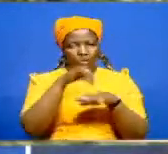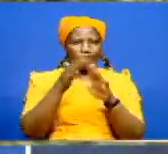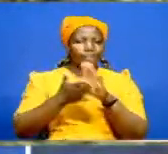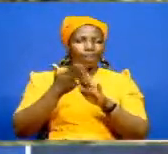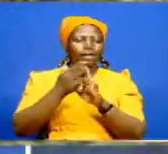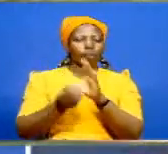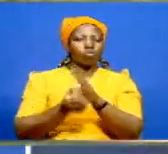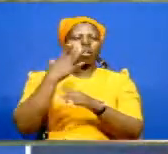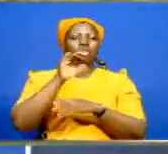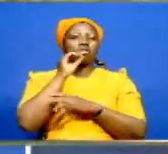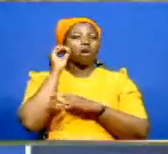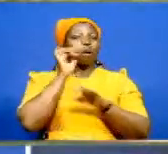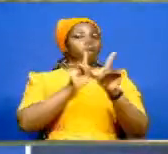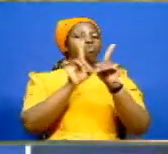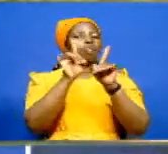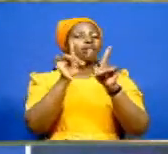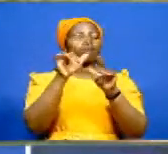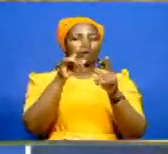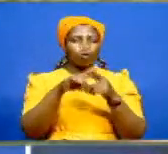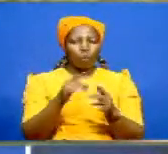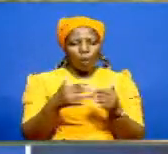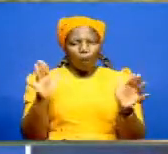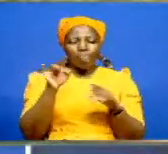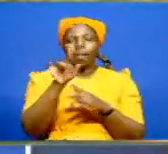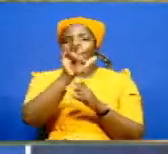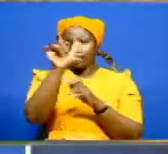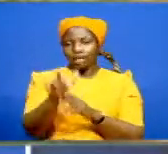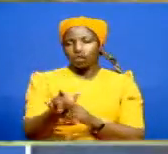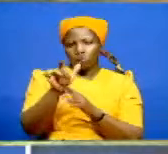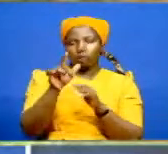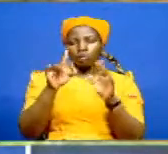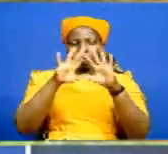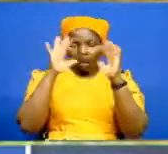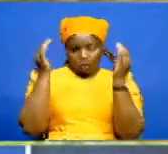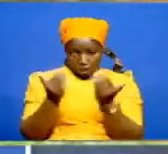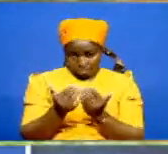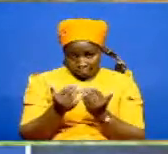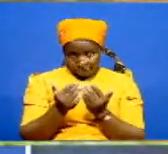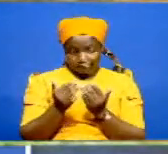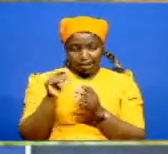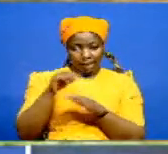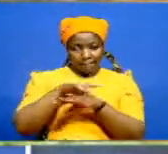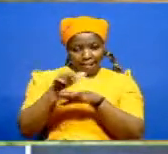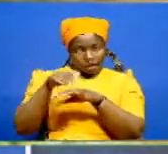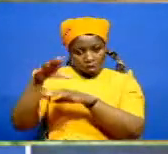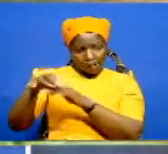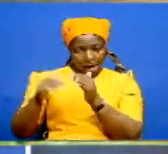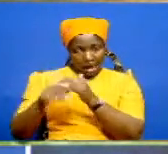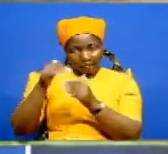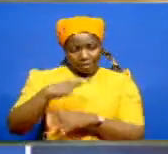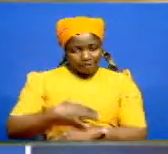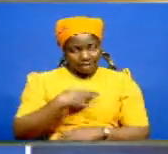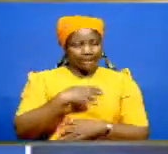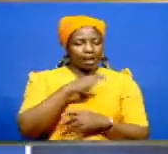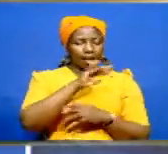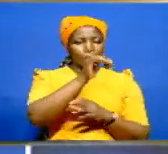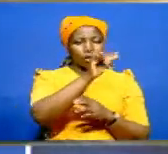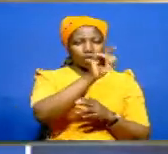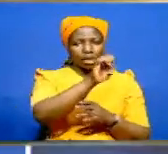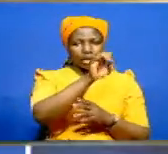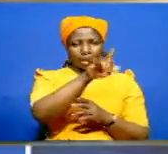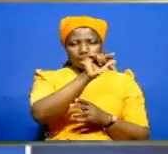tourism to open up the region to the world. Speaking at Saiwa Swamp National Park after a tour of Mount Elgon National